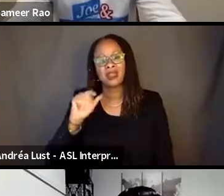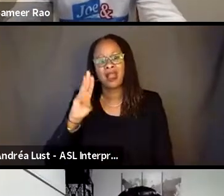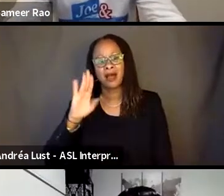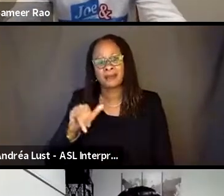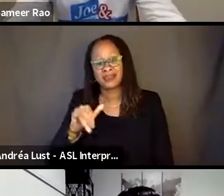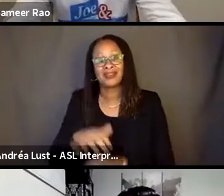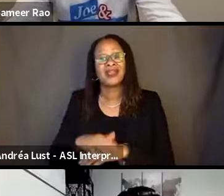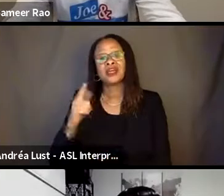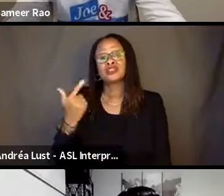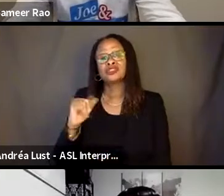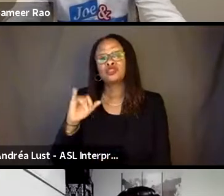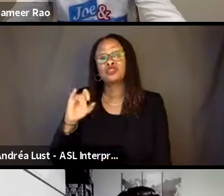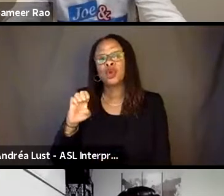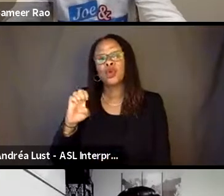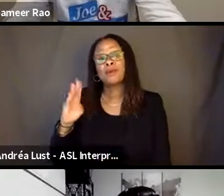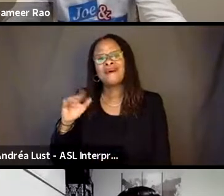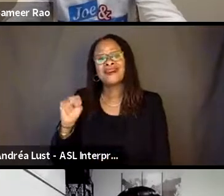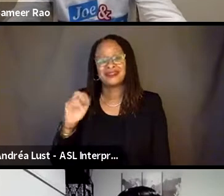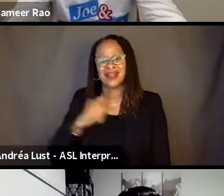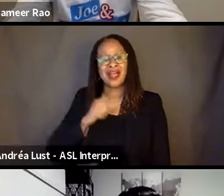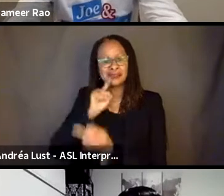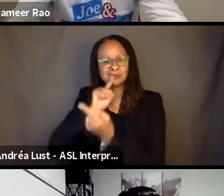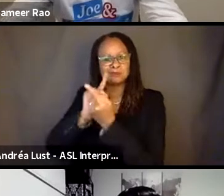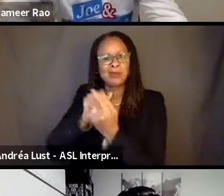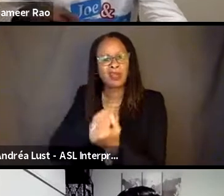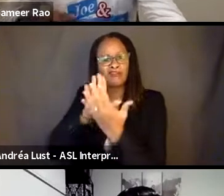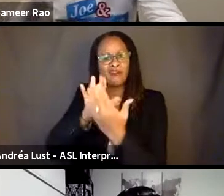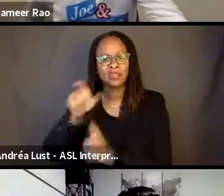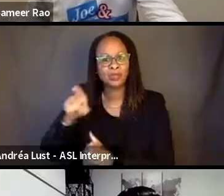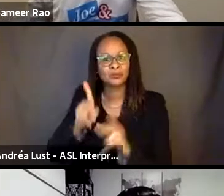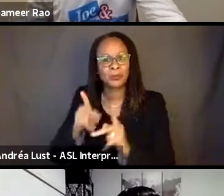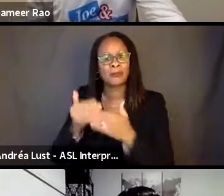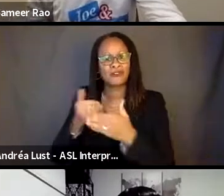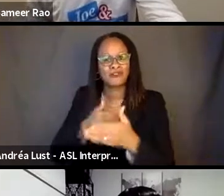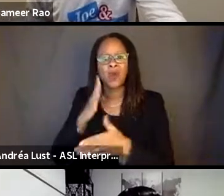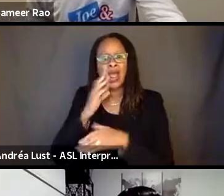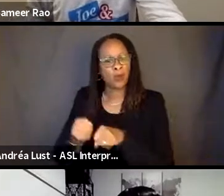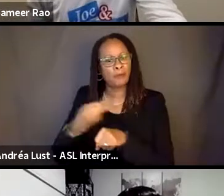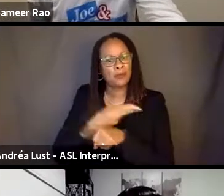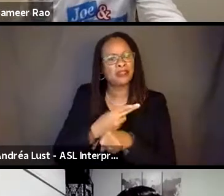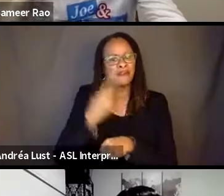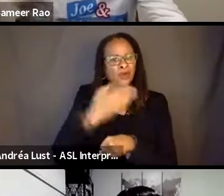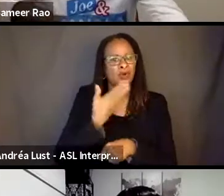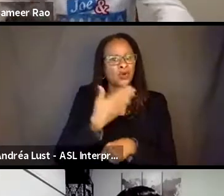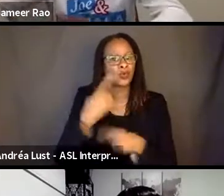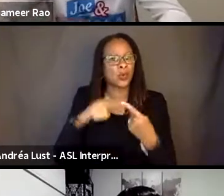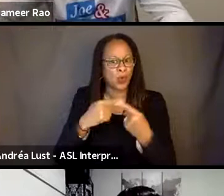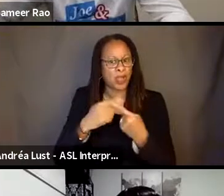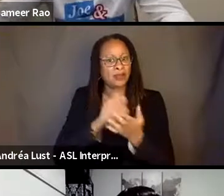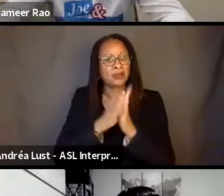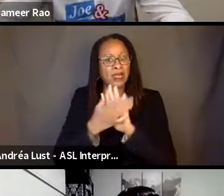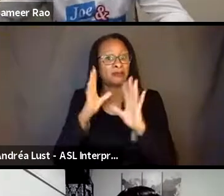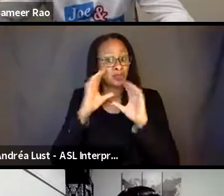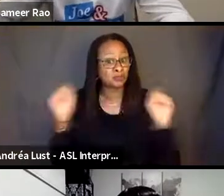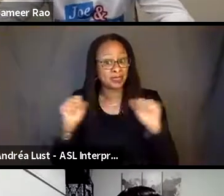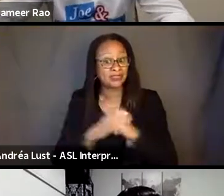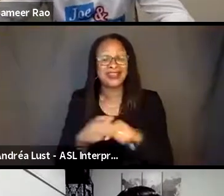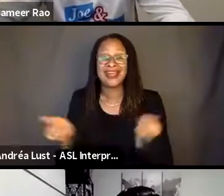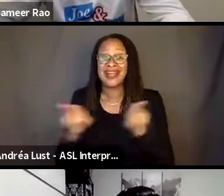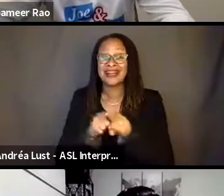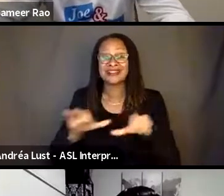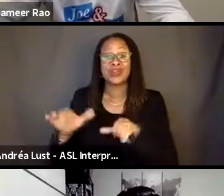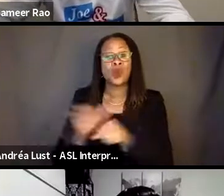has taken on the gun lobby before and will defeat them for good when he becomes president. And like he's done his entire